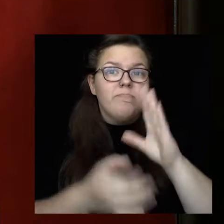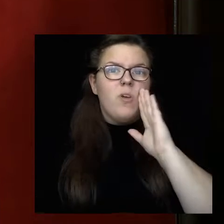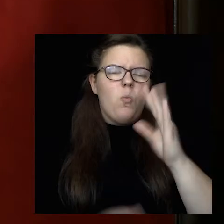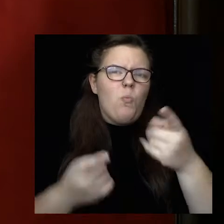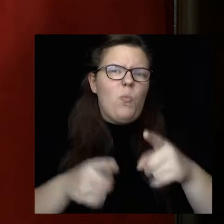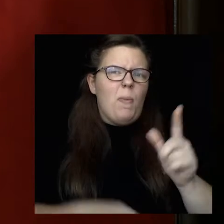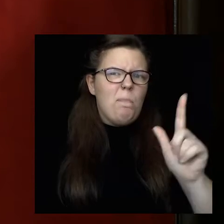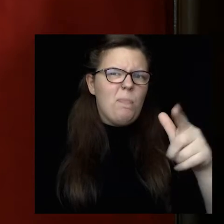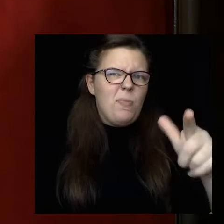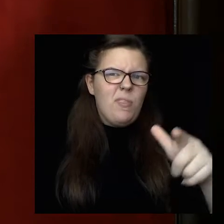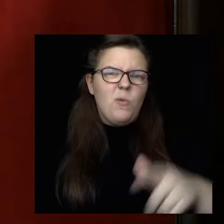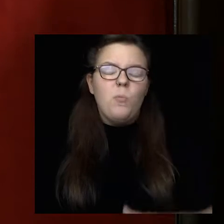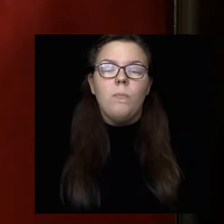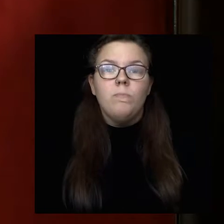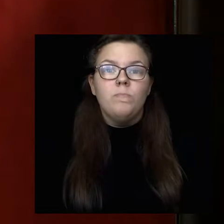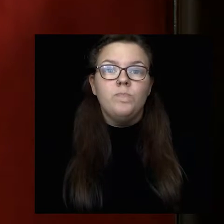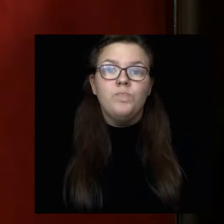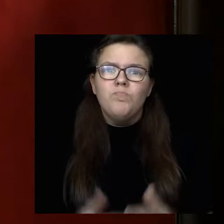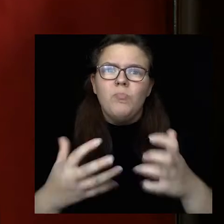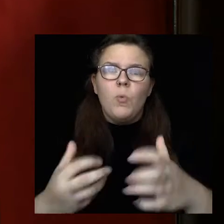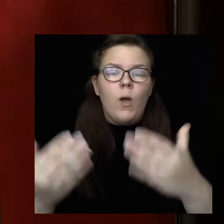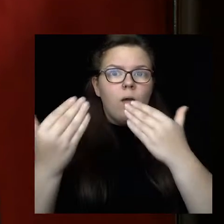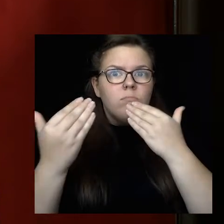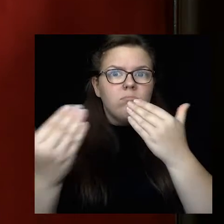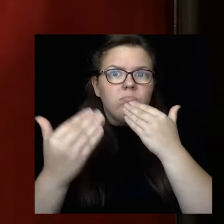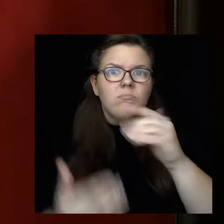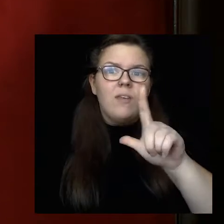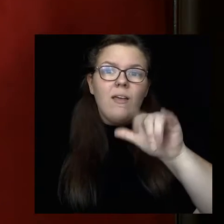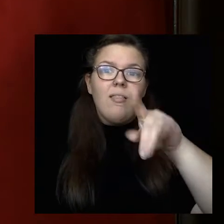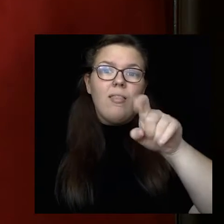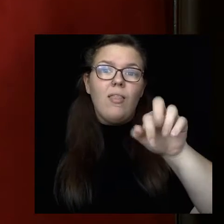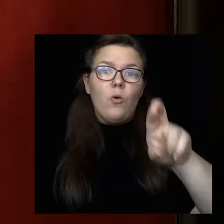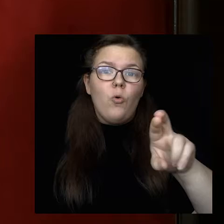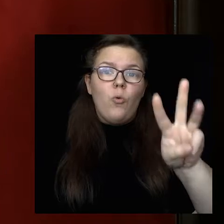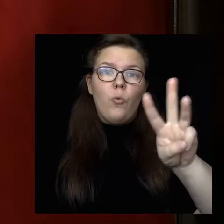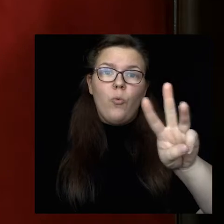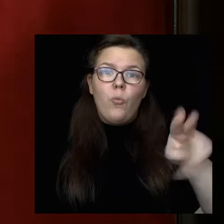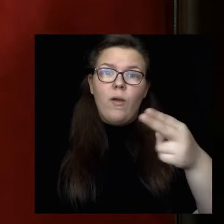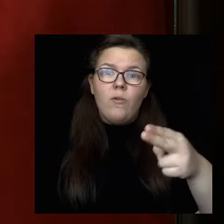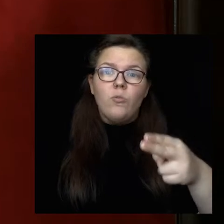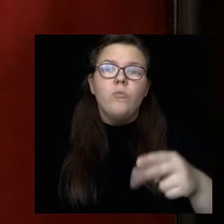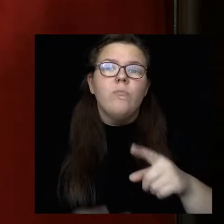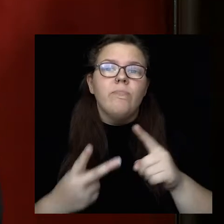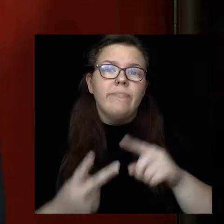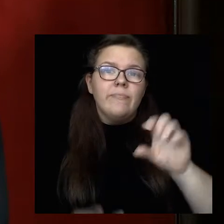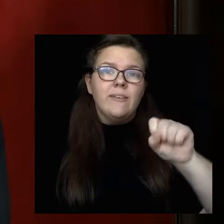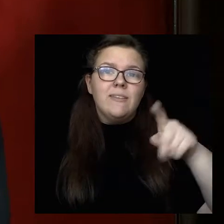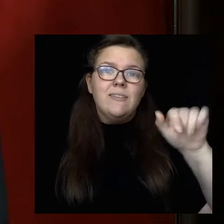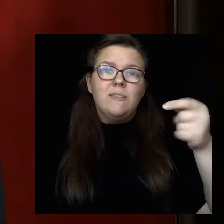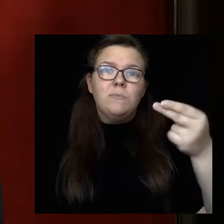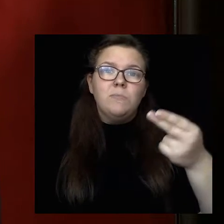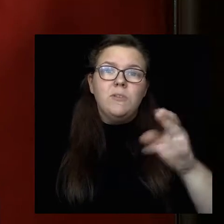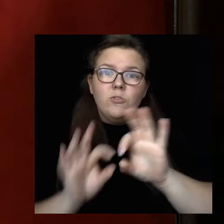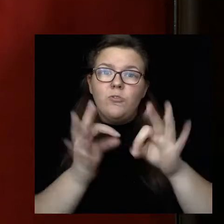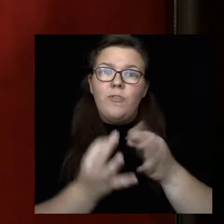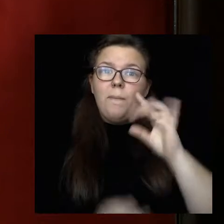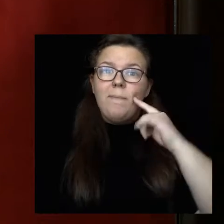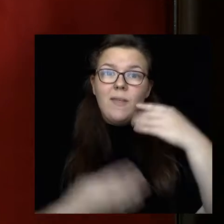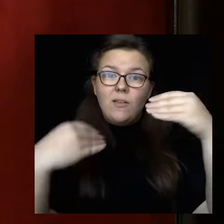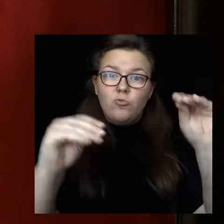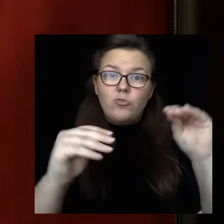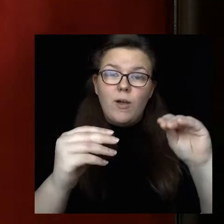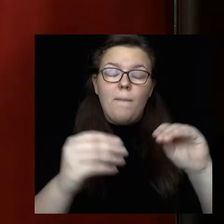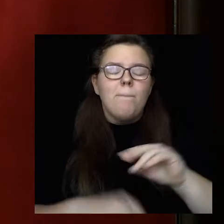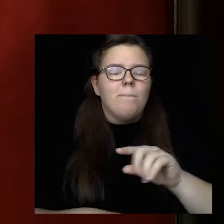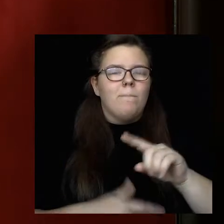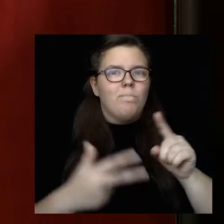bit later in the program. We'd like to extend a big thank you to Liquor Warehouse, the Speech Family Candy Shop, and of